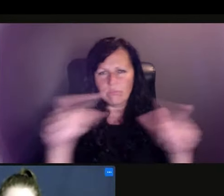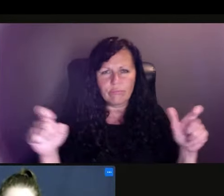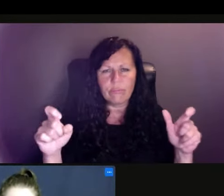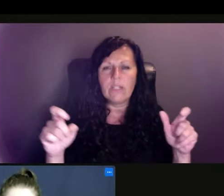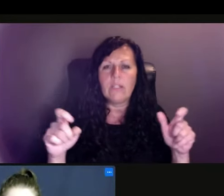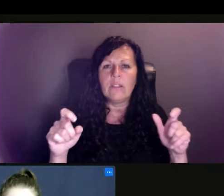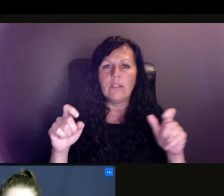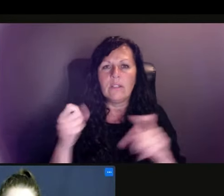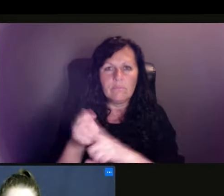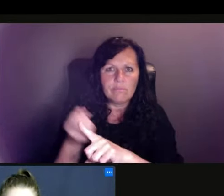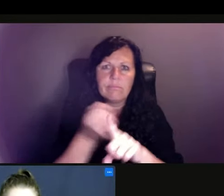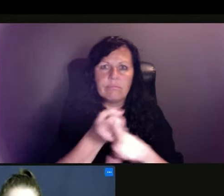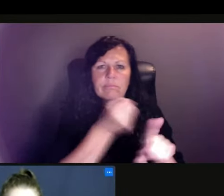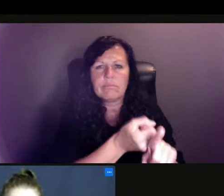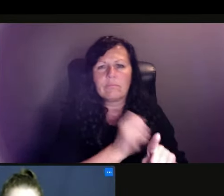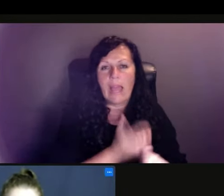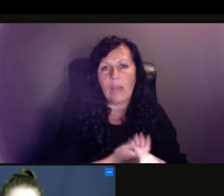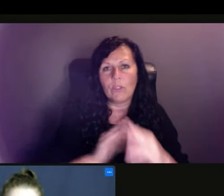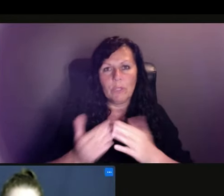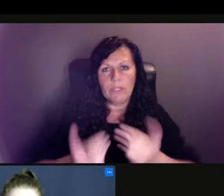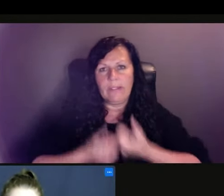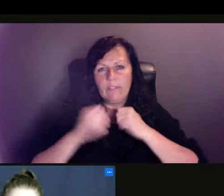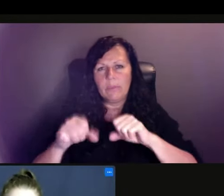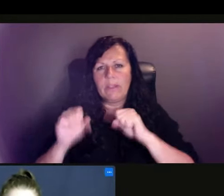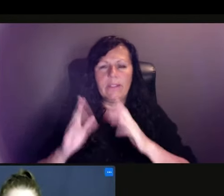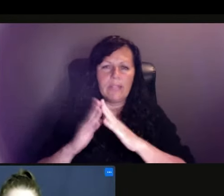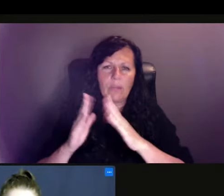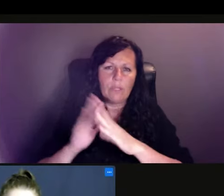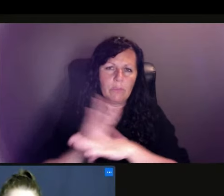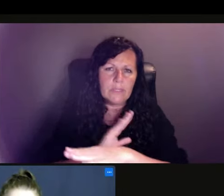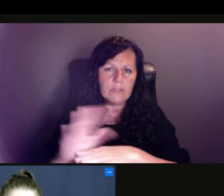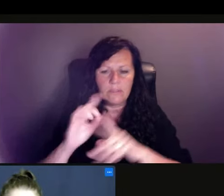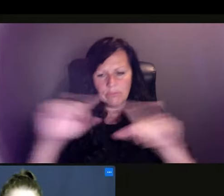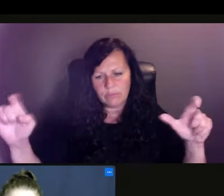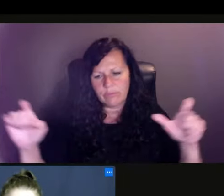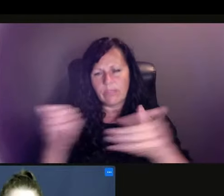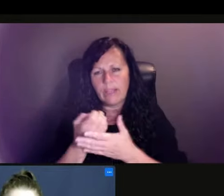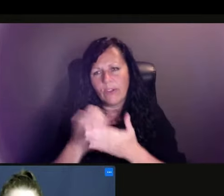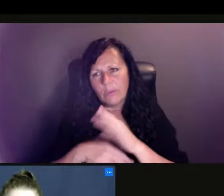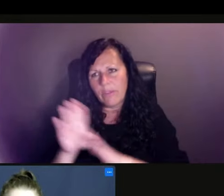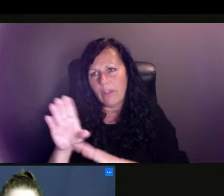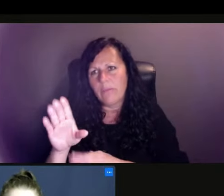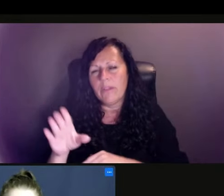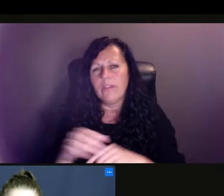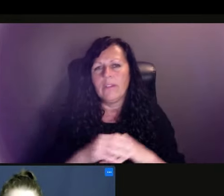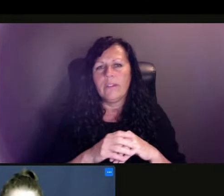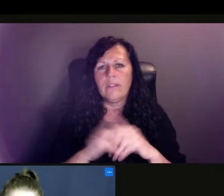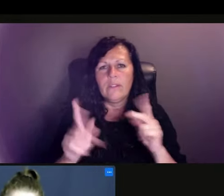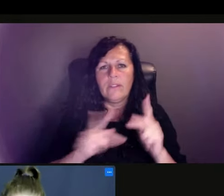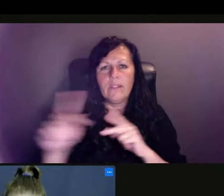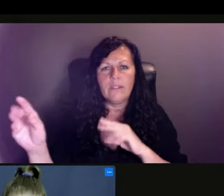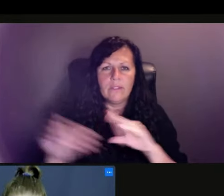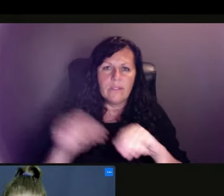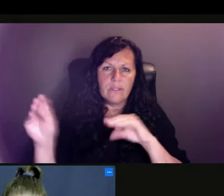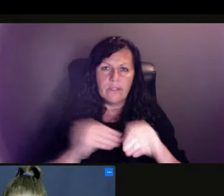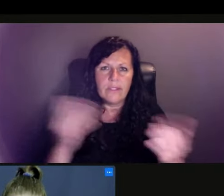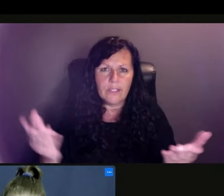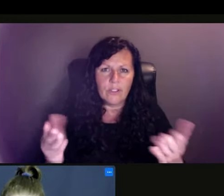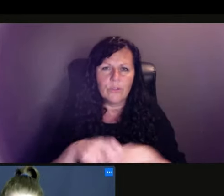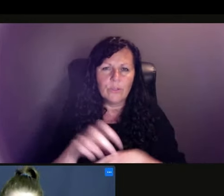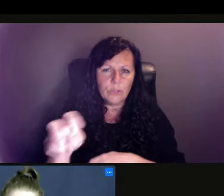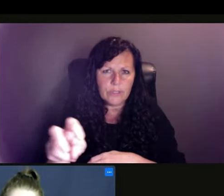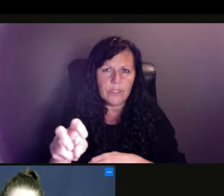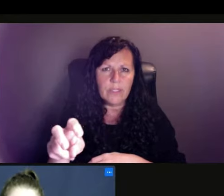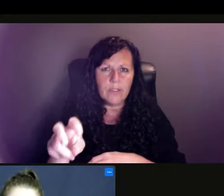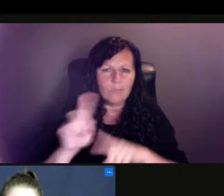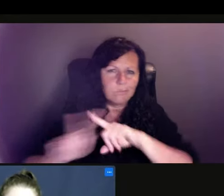our community livability and our downtown businesses and economic development and people moving to our city and tourism and all of